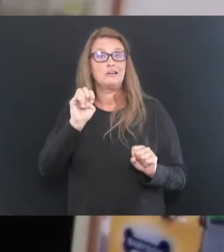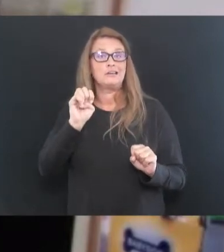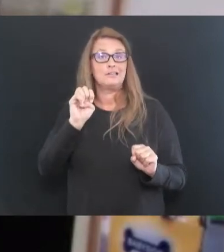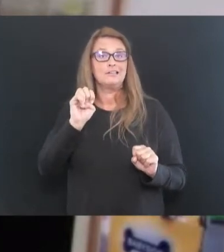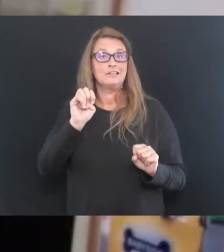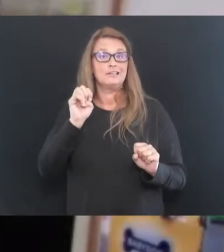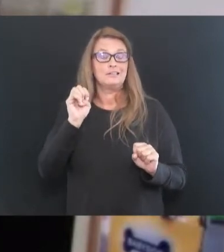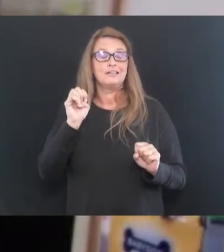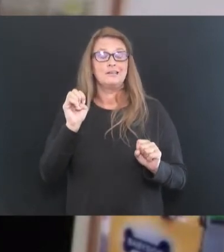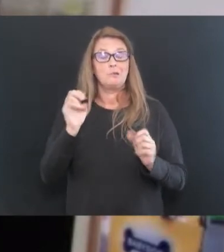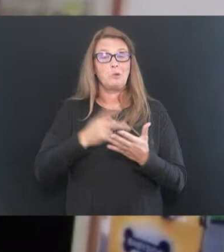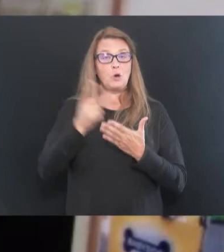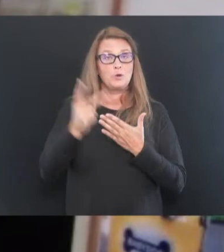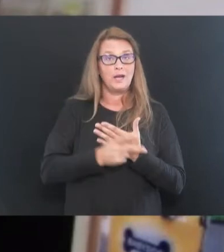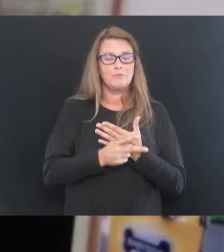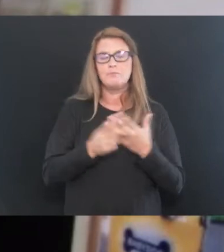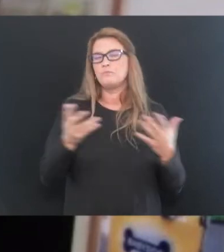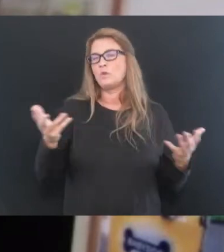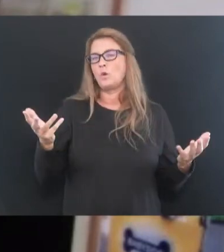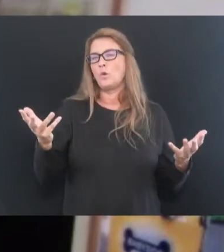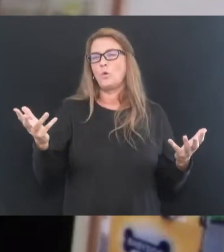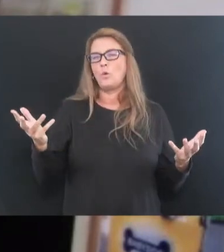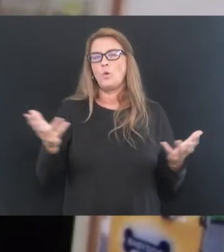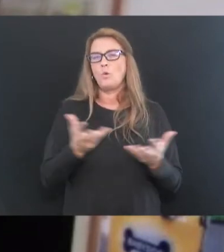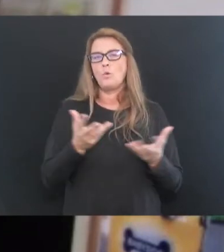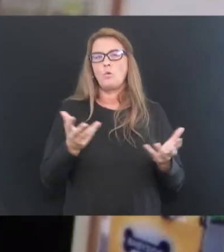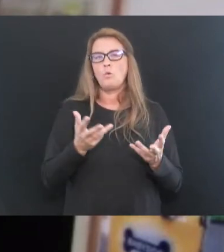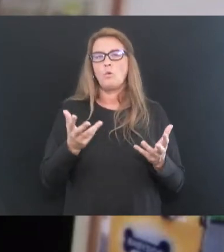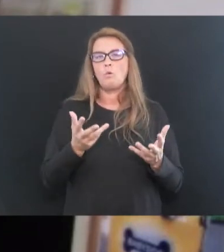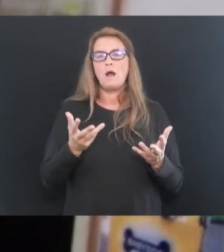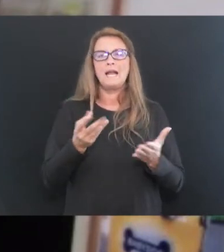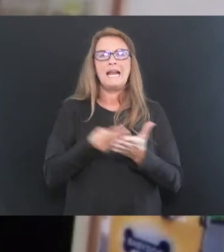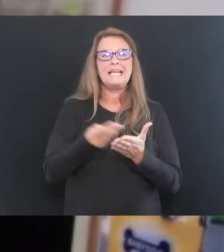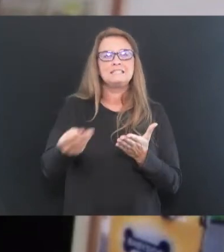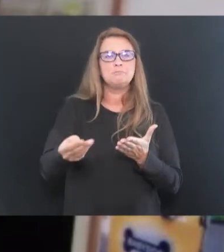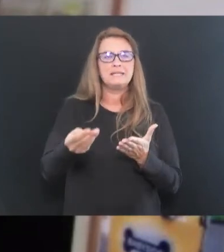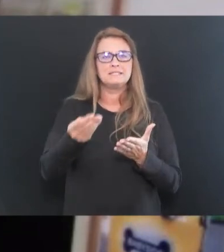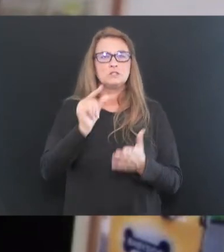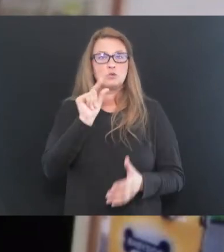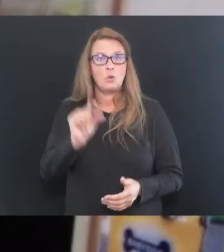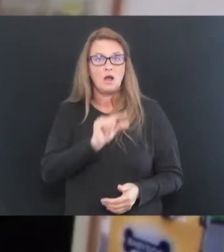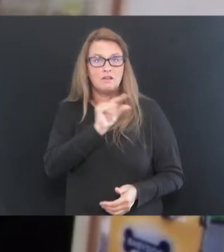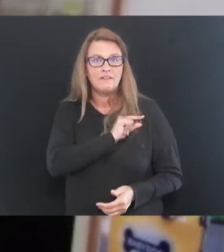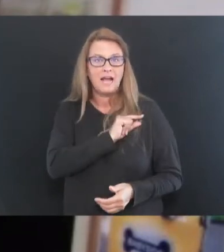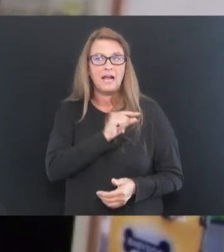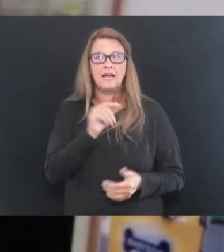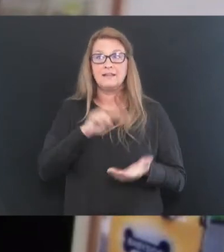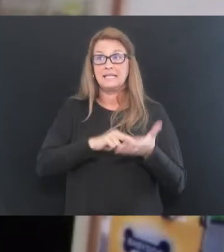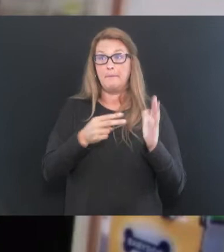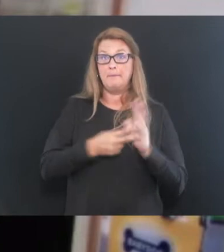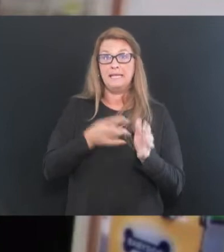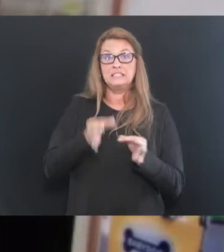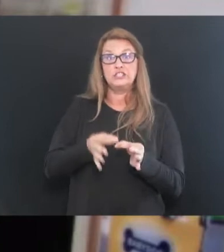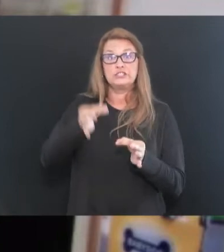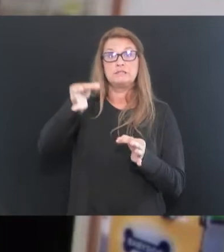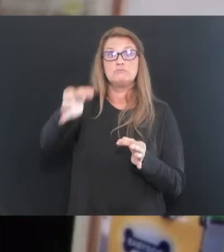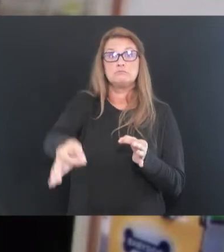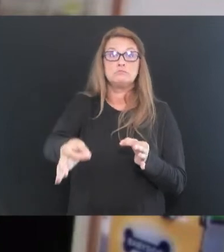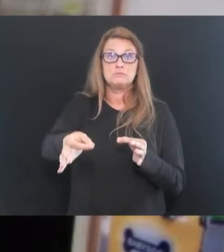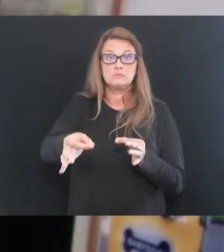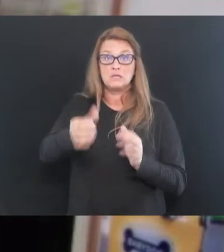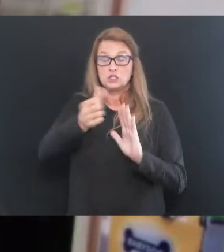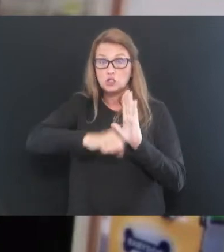us exactly what expenses will qualify? Is this just deferring elective procedures